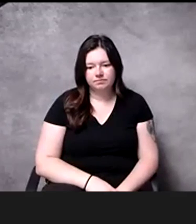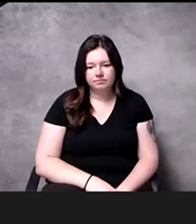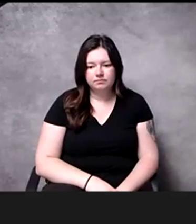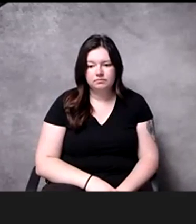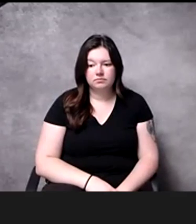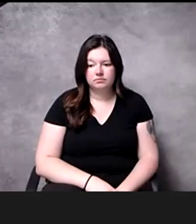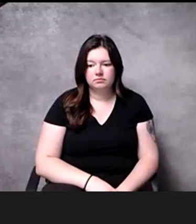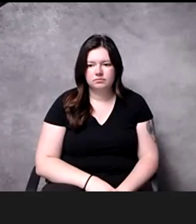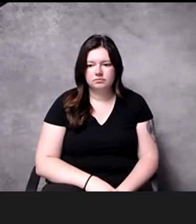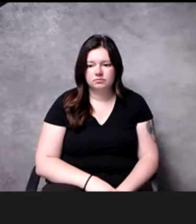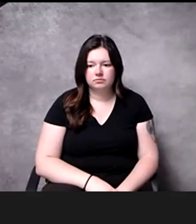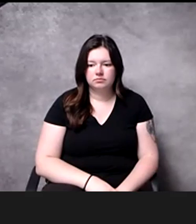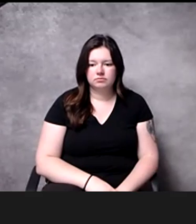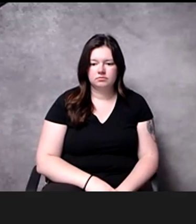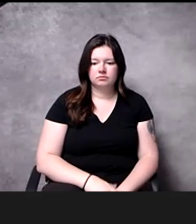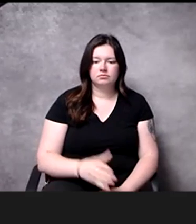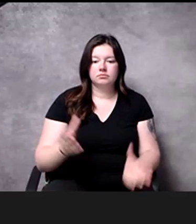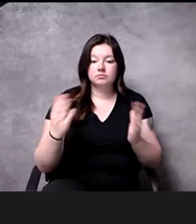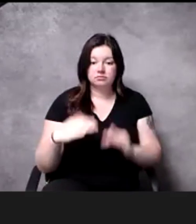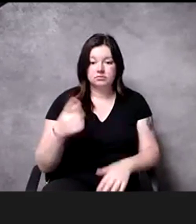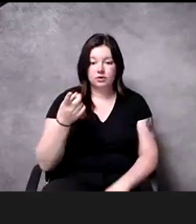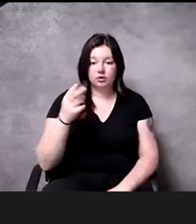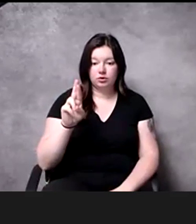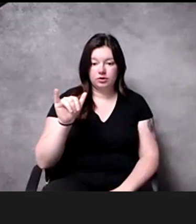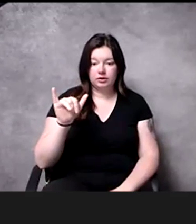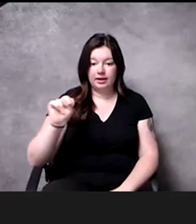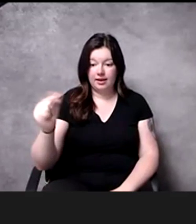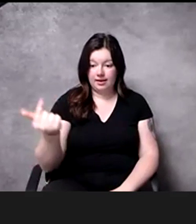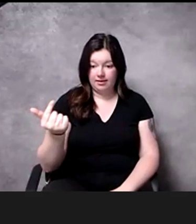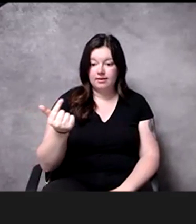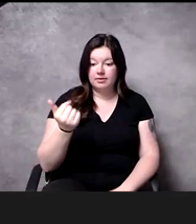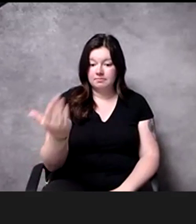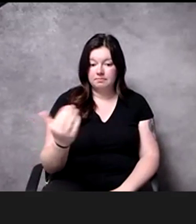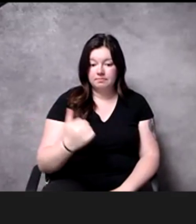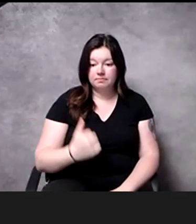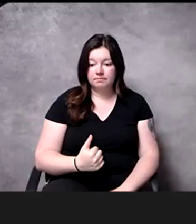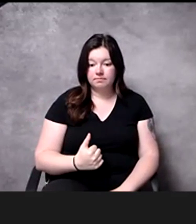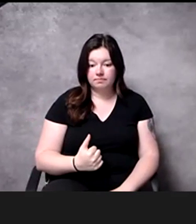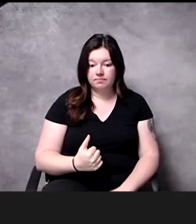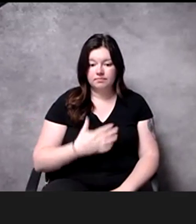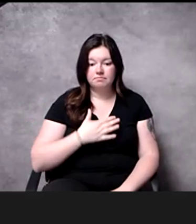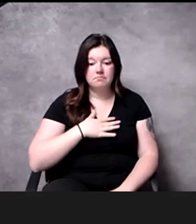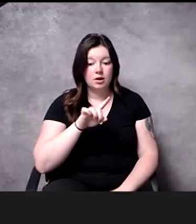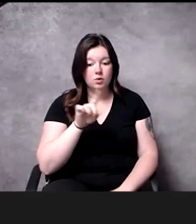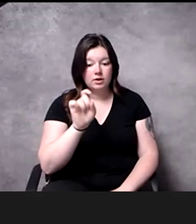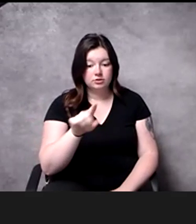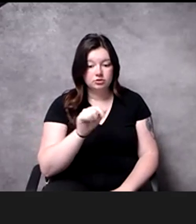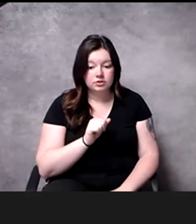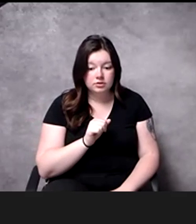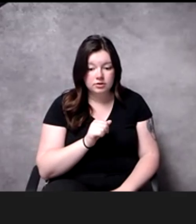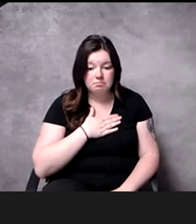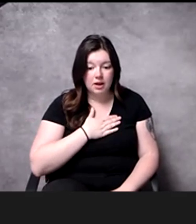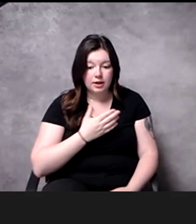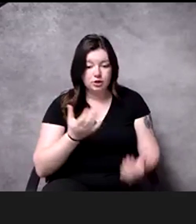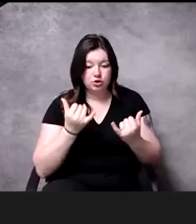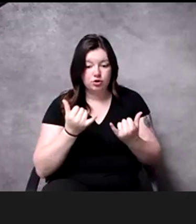All right, Dr. Yang, I think you should have access to your microphone as well. My question is, my current R16 ending